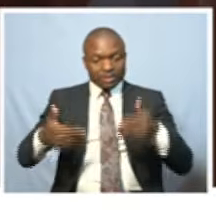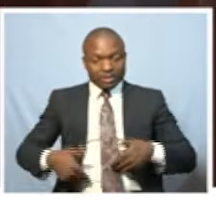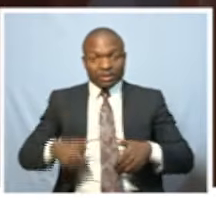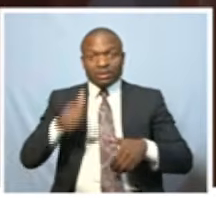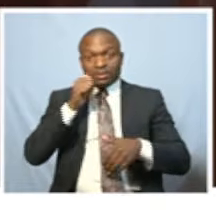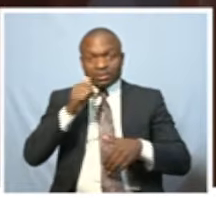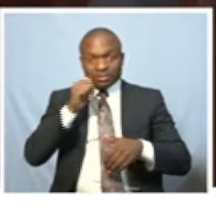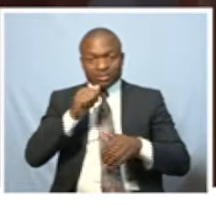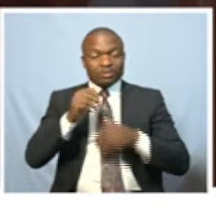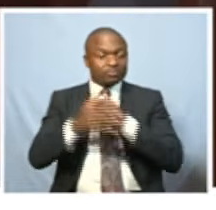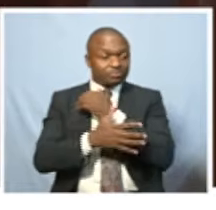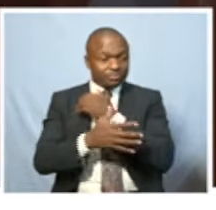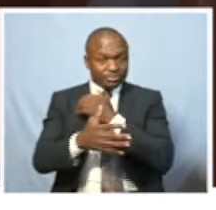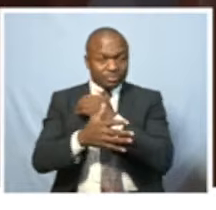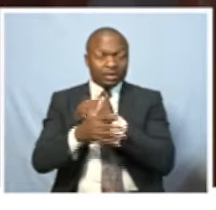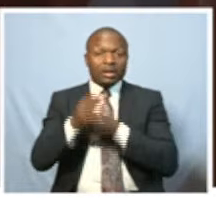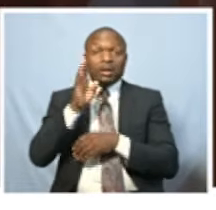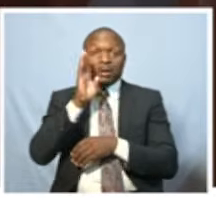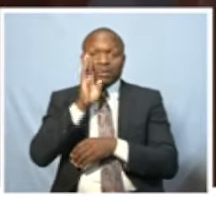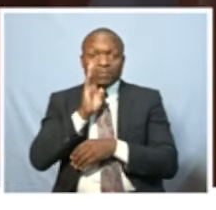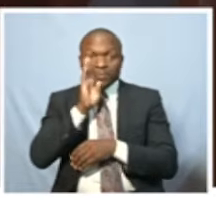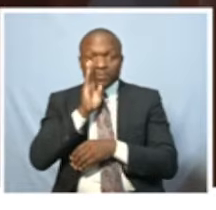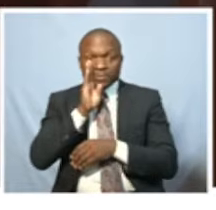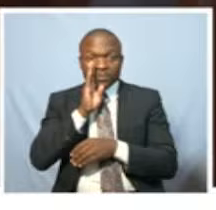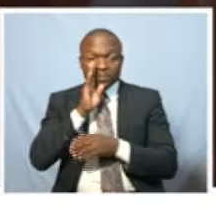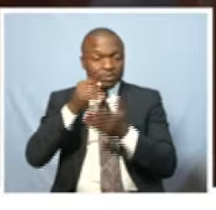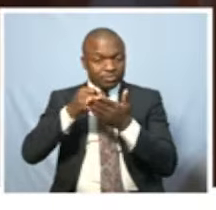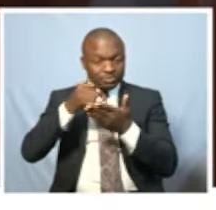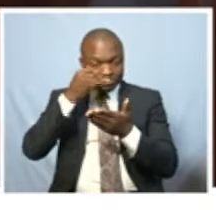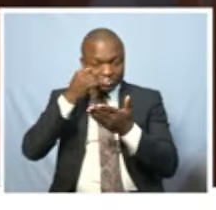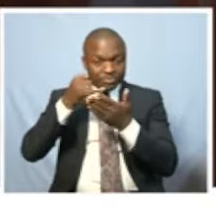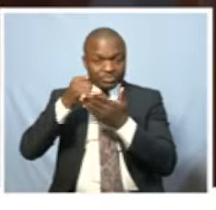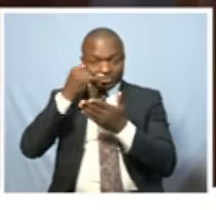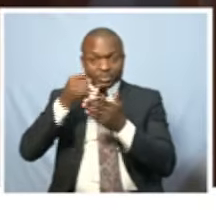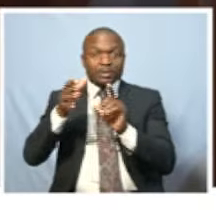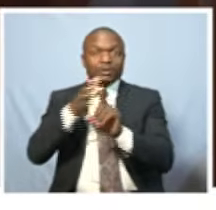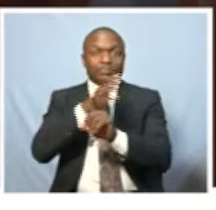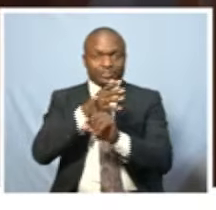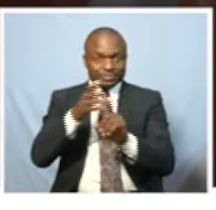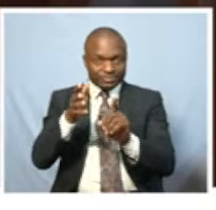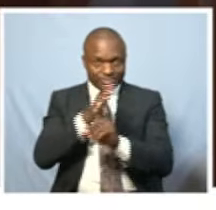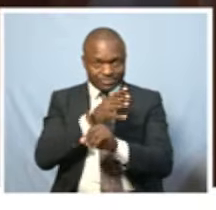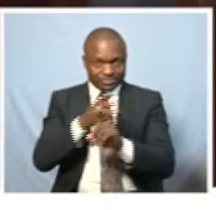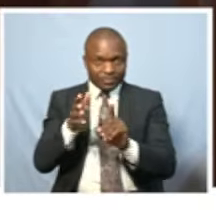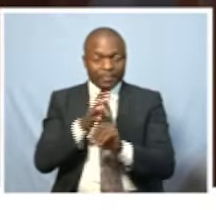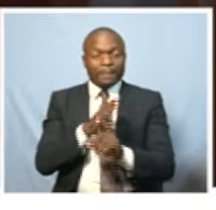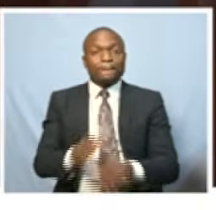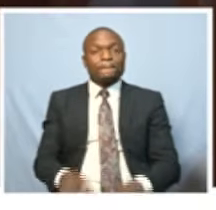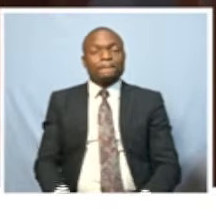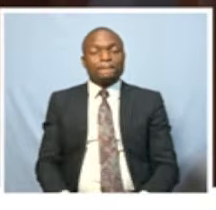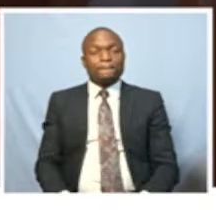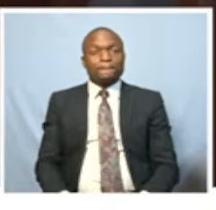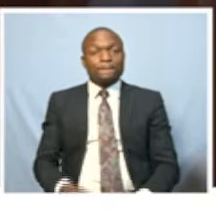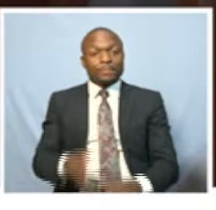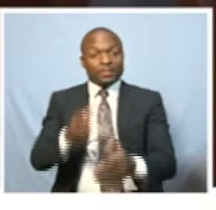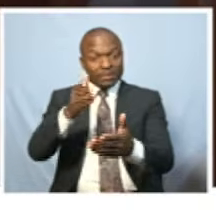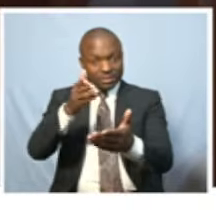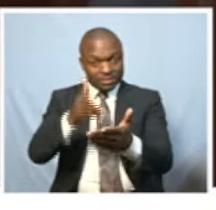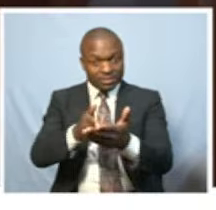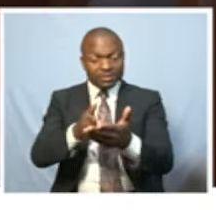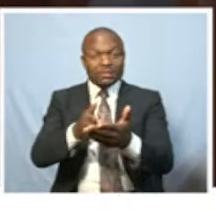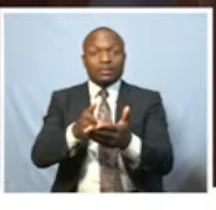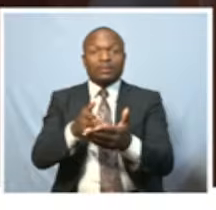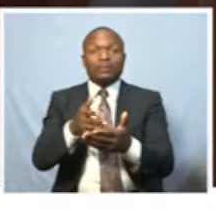pregnancies, alcohol, drug, and substance abuse. It is concerning that such